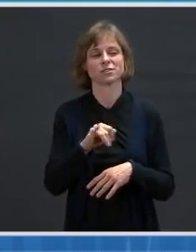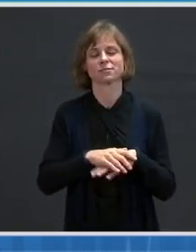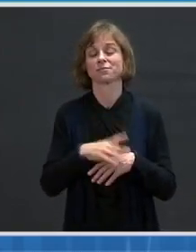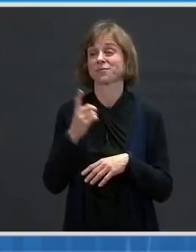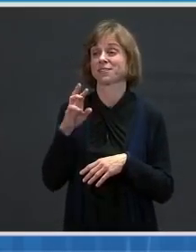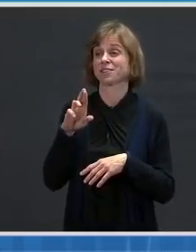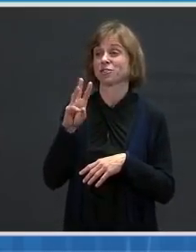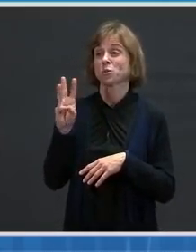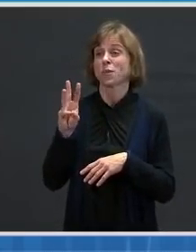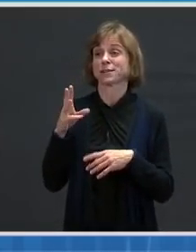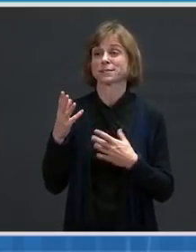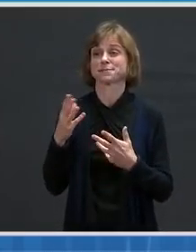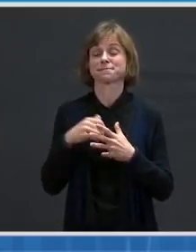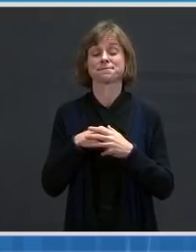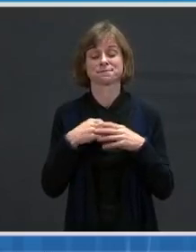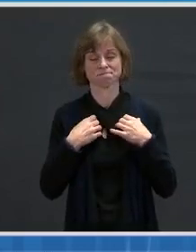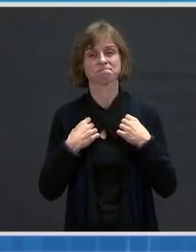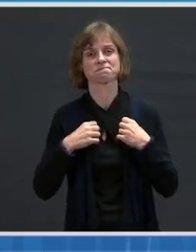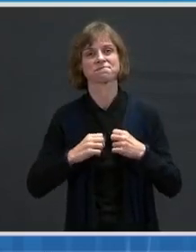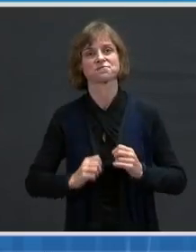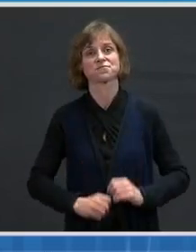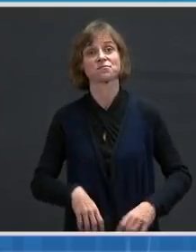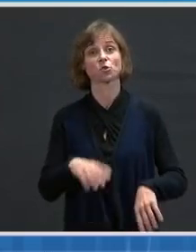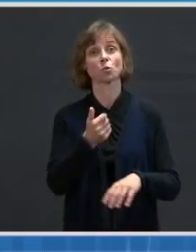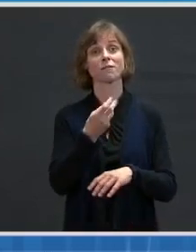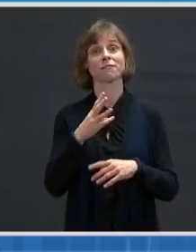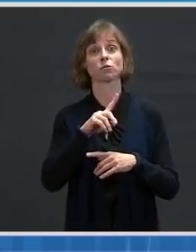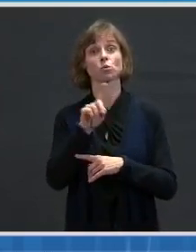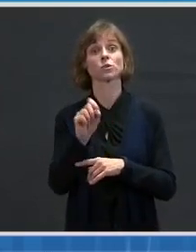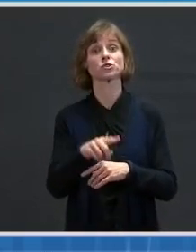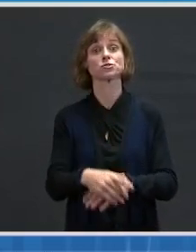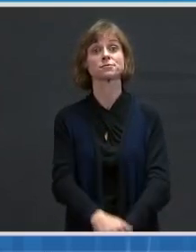Walensky, let's take a few questions.